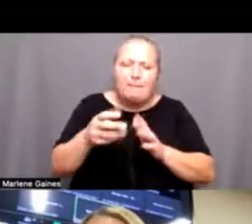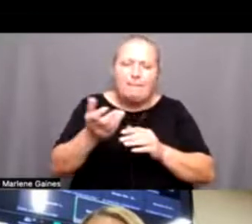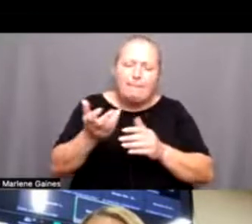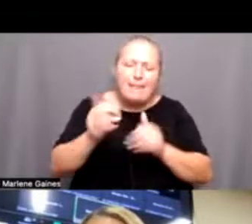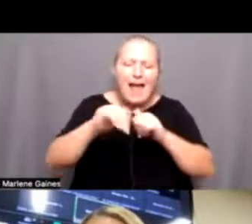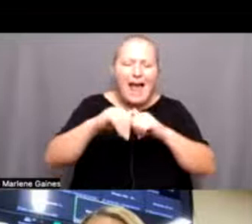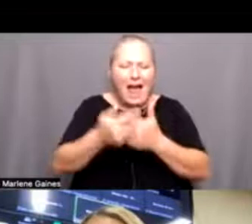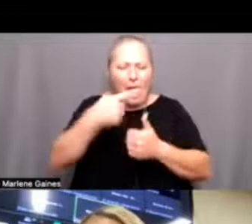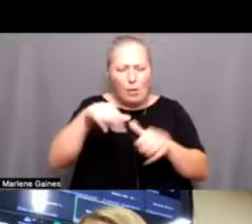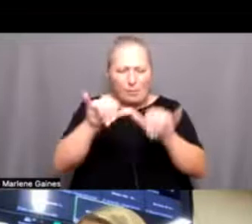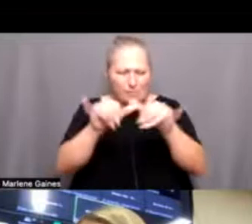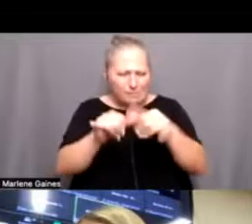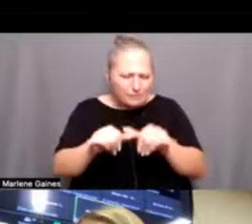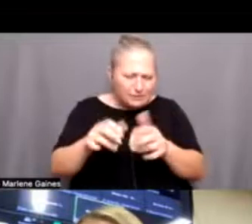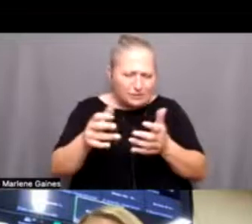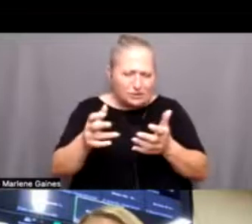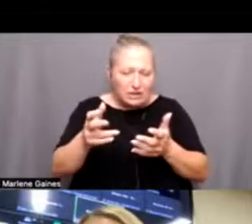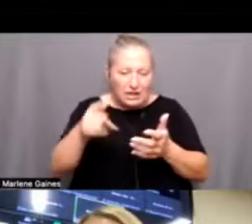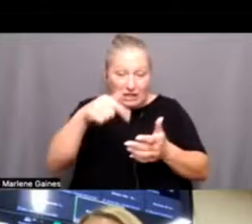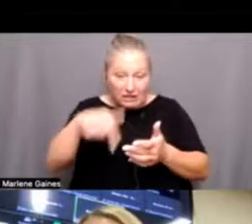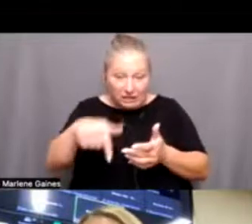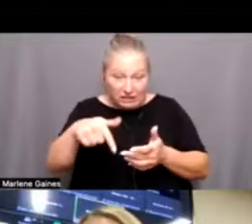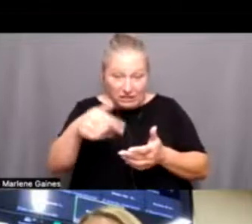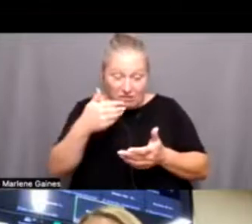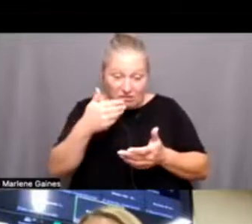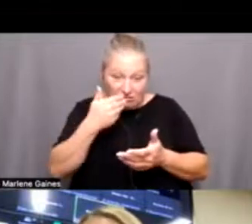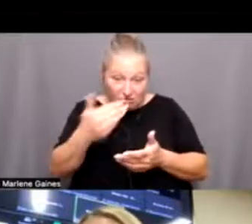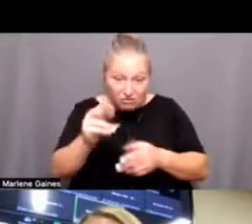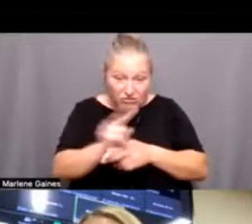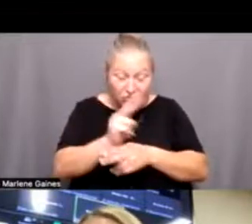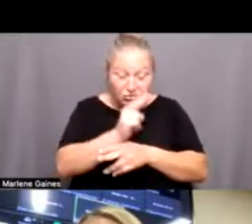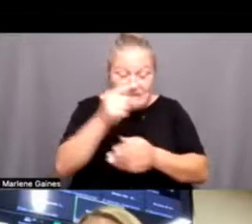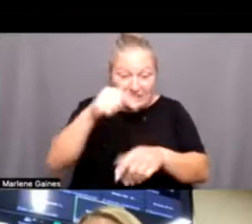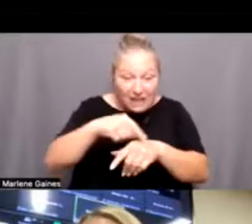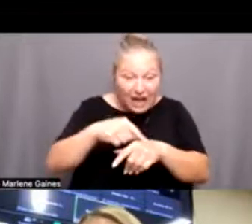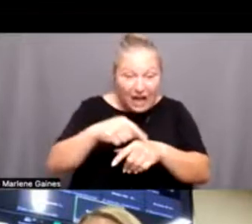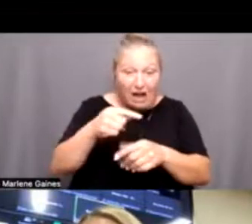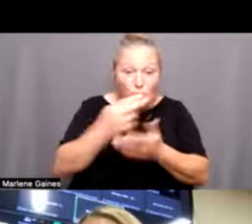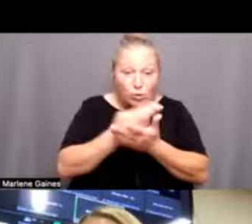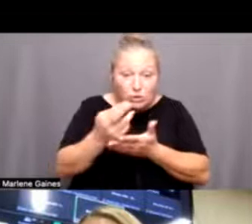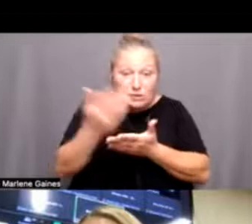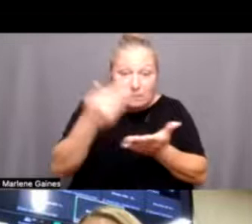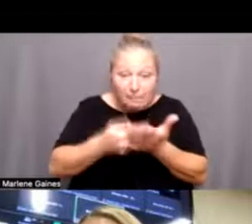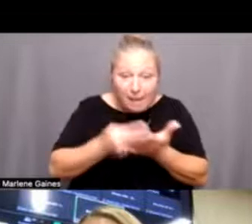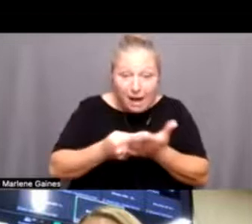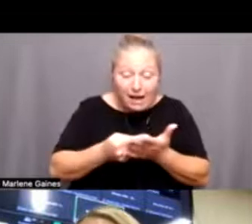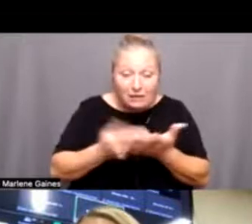we measuring whether this is a good use of time, resources, money? And well, looking at the first interim